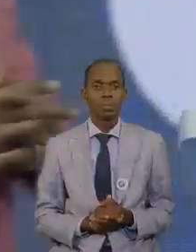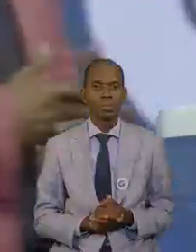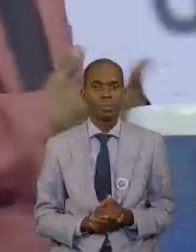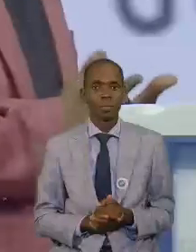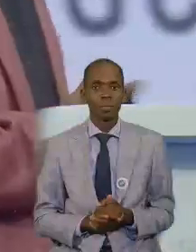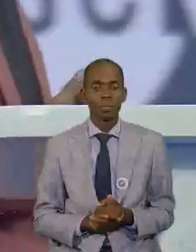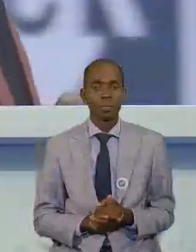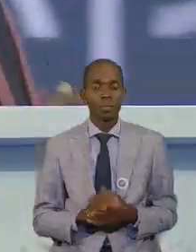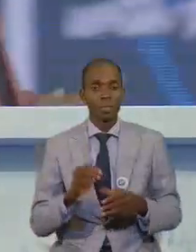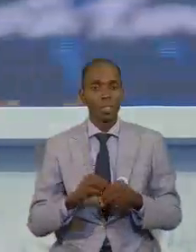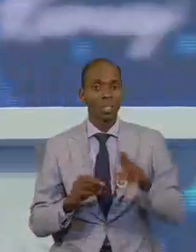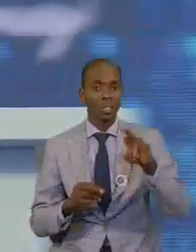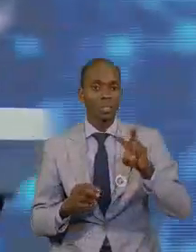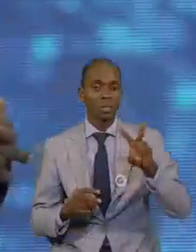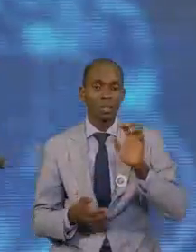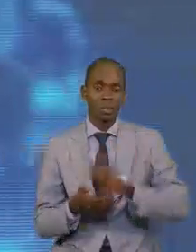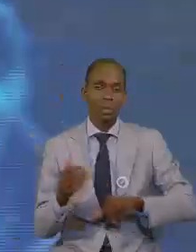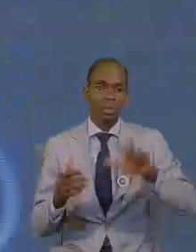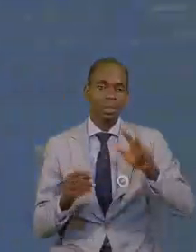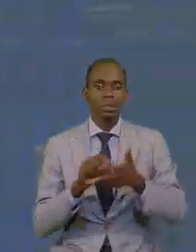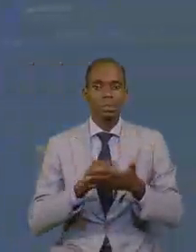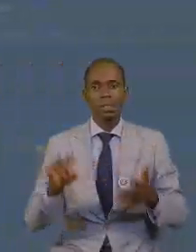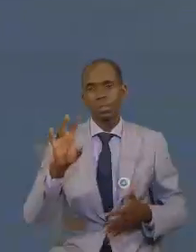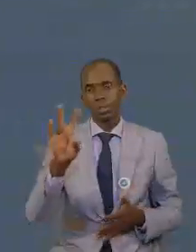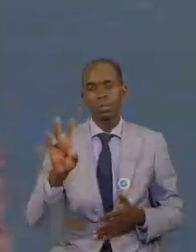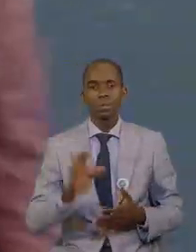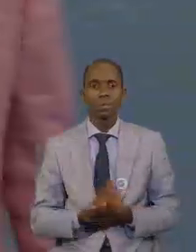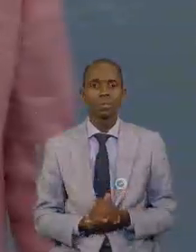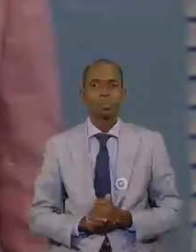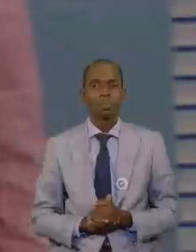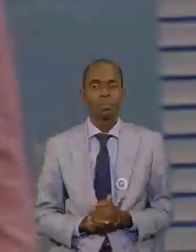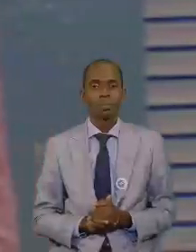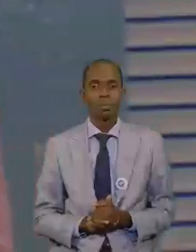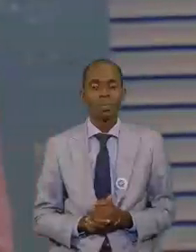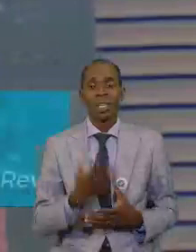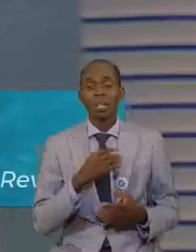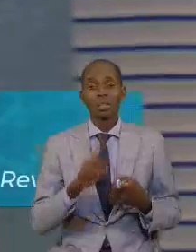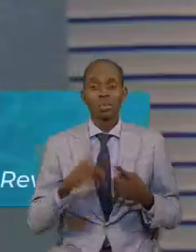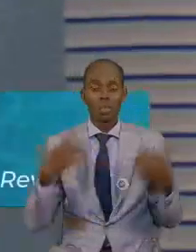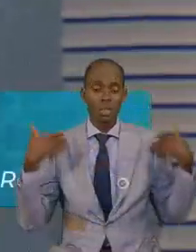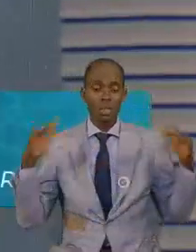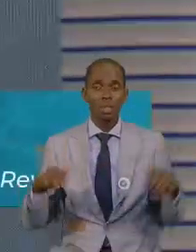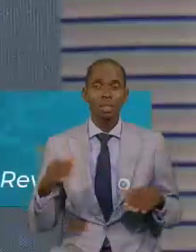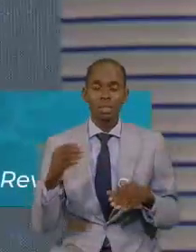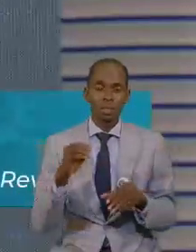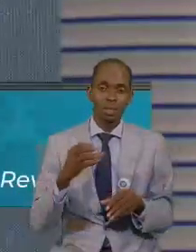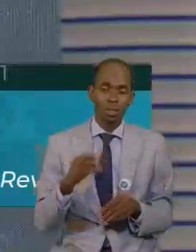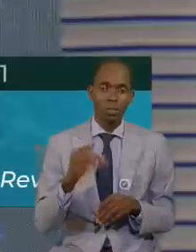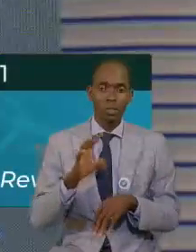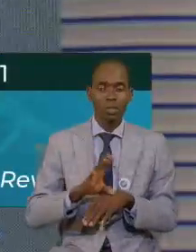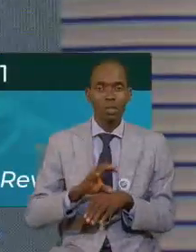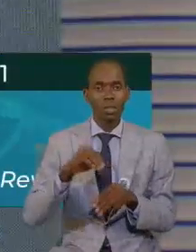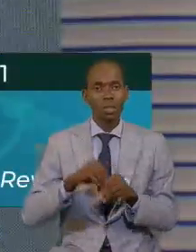In Revelation chapter 3, verse 7, and to the angel of the church in Philadelphia write,